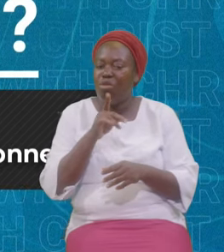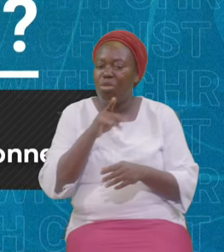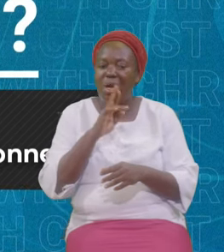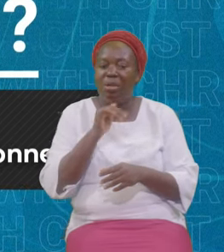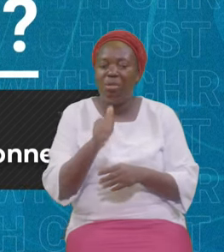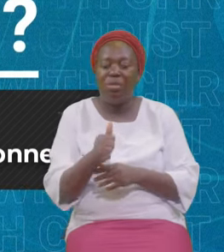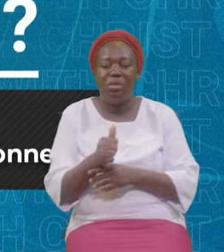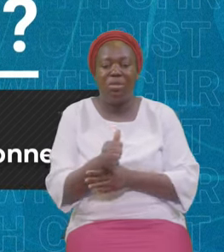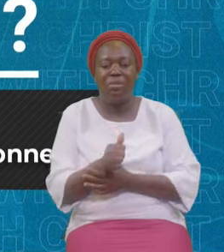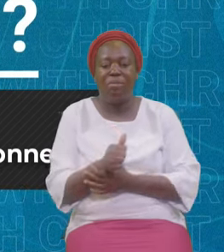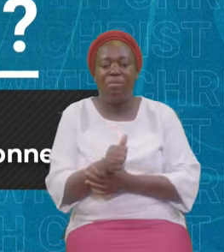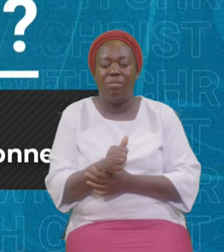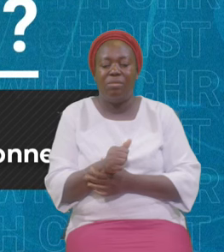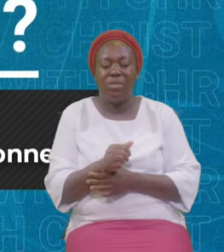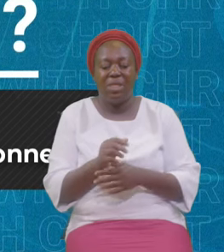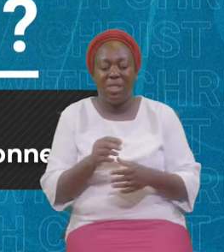away from the